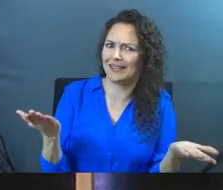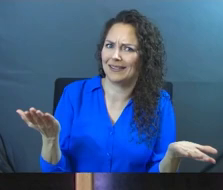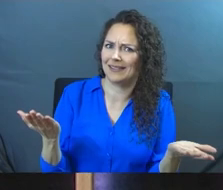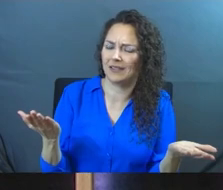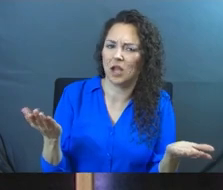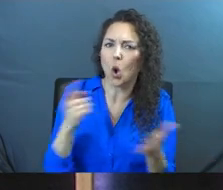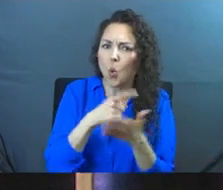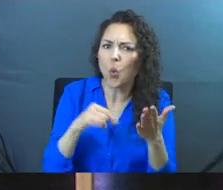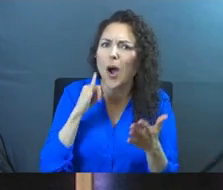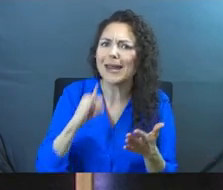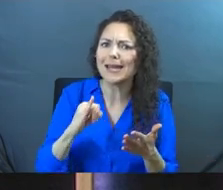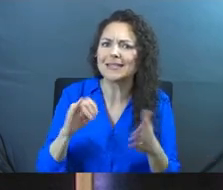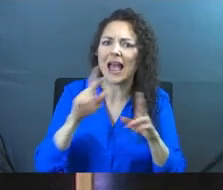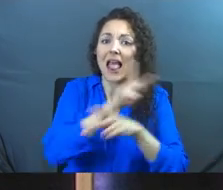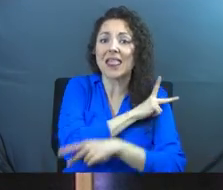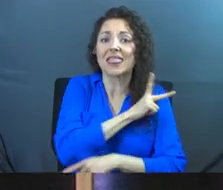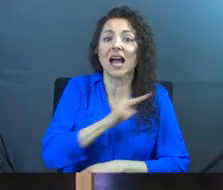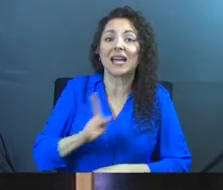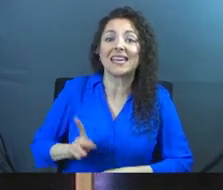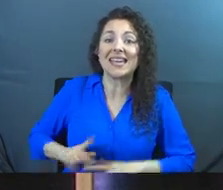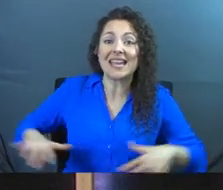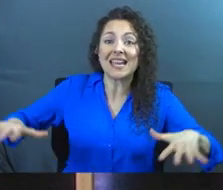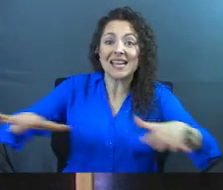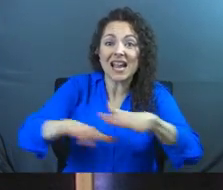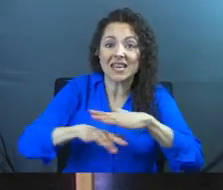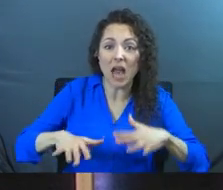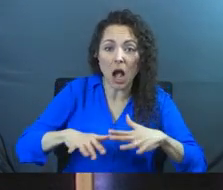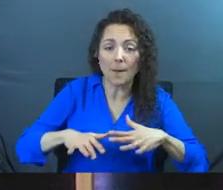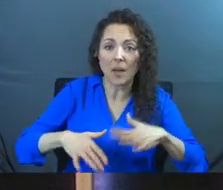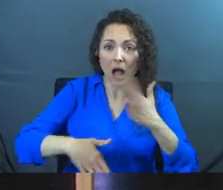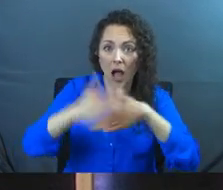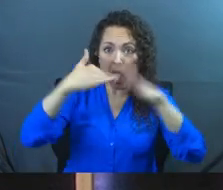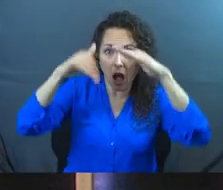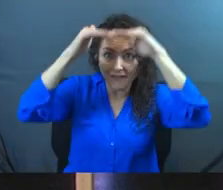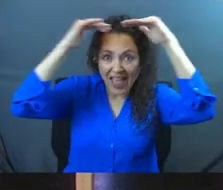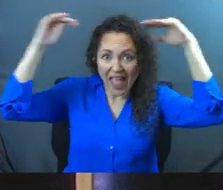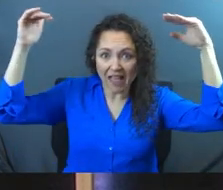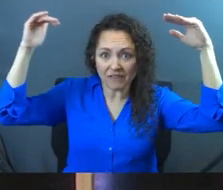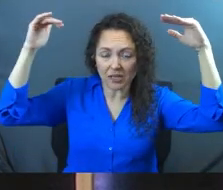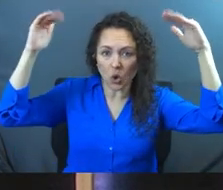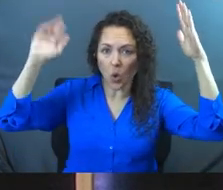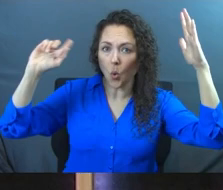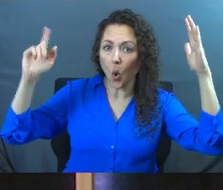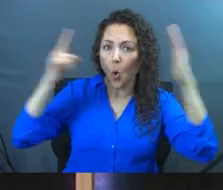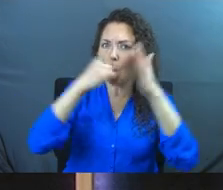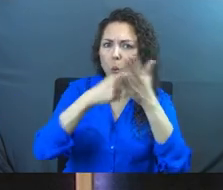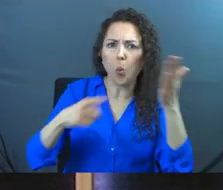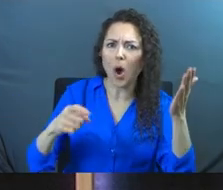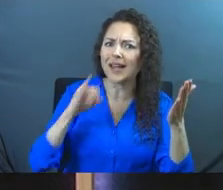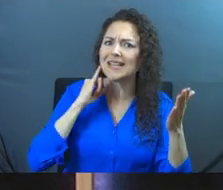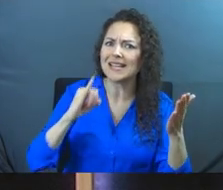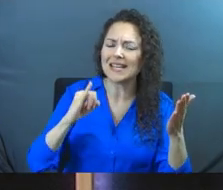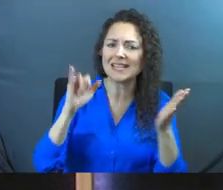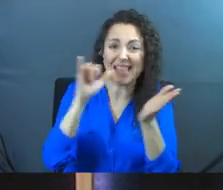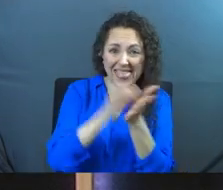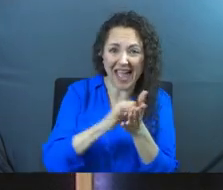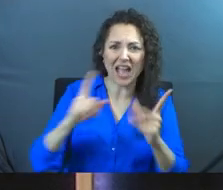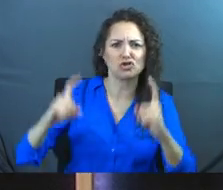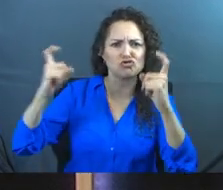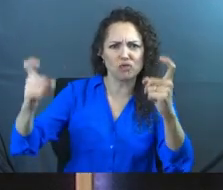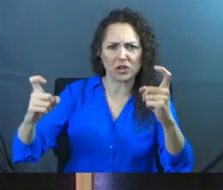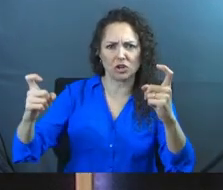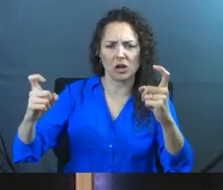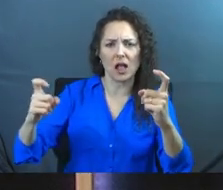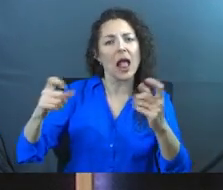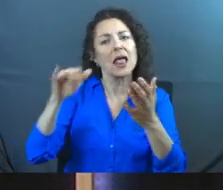the kingdom of heaven? That's what Jesus says. The kingdom of heaven is like this treasure. So what is the kingdom of heaven? What is that treasure? What exactly